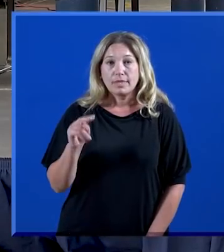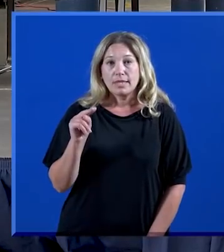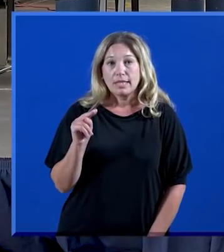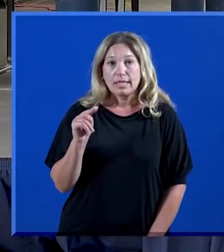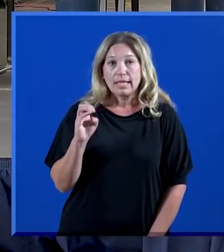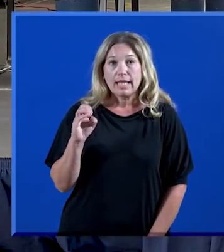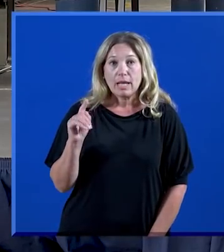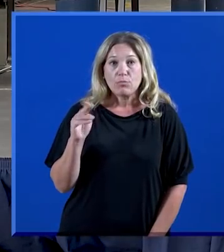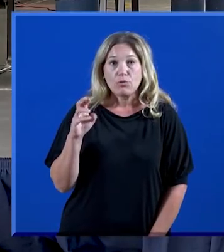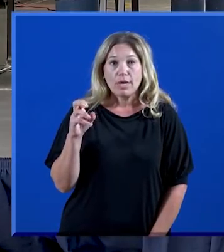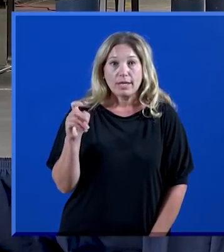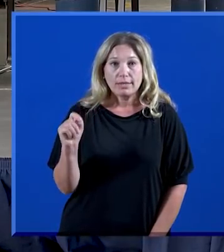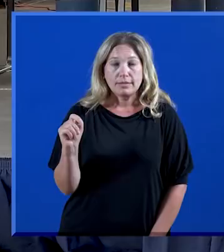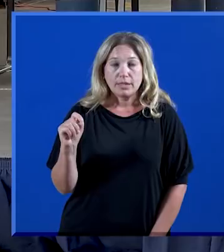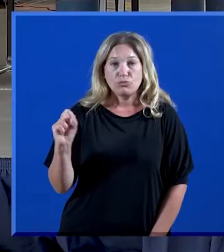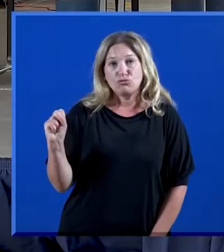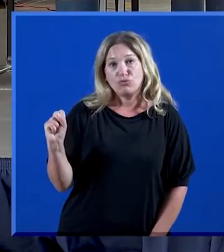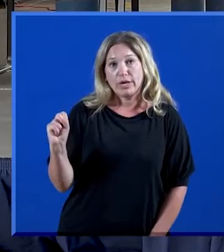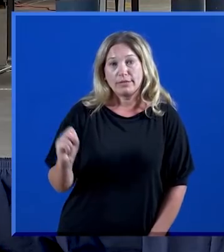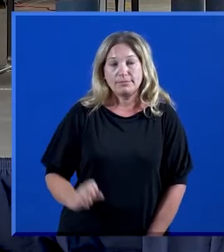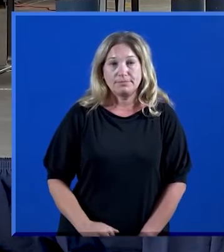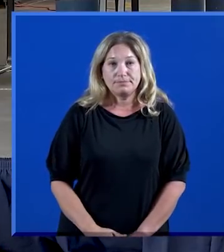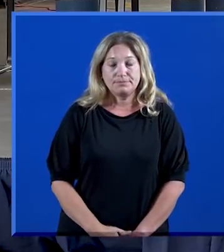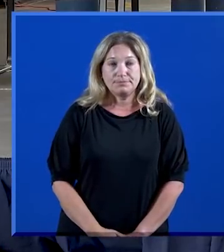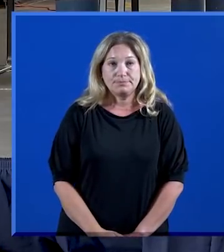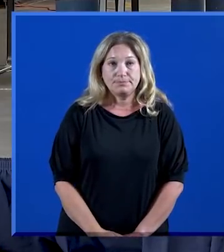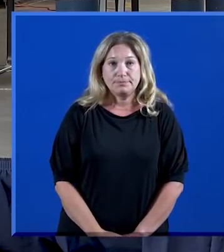Nimrat Strun.